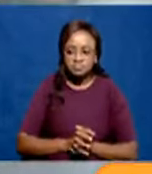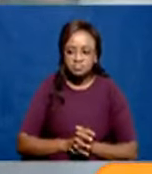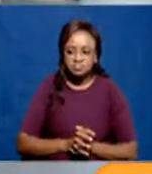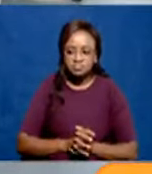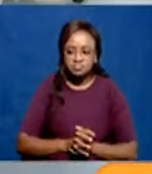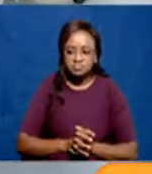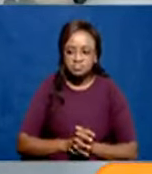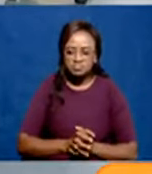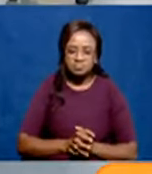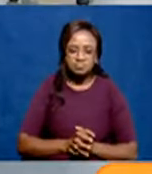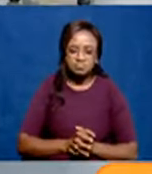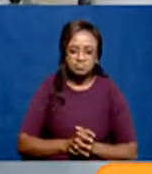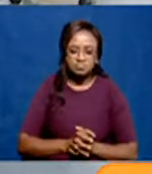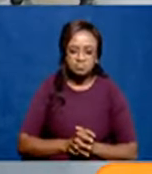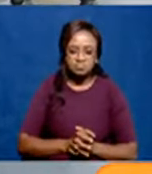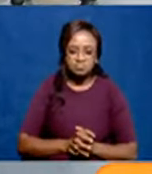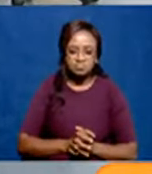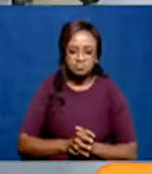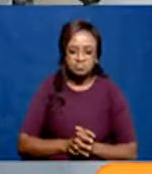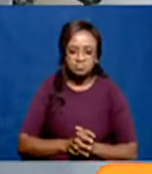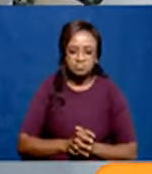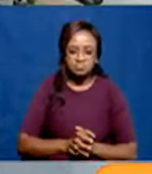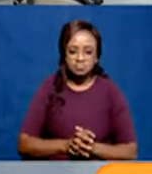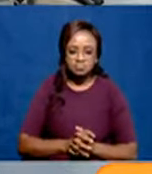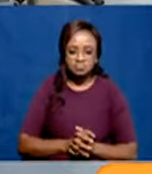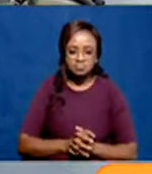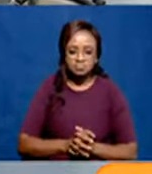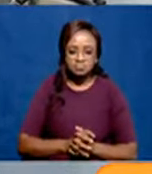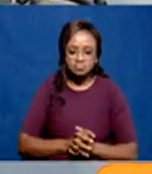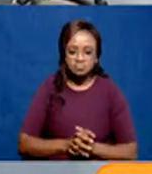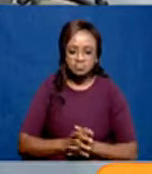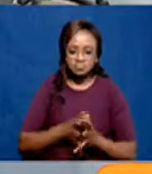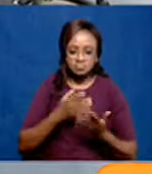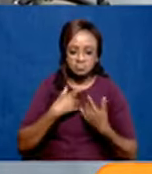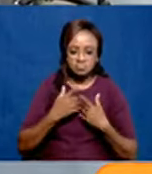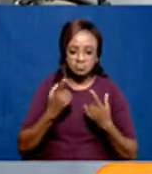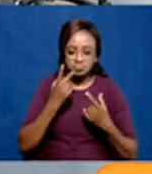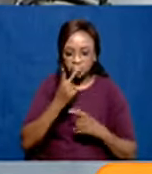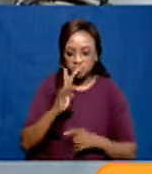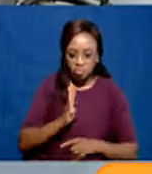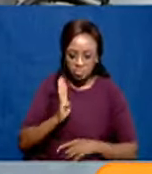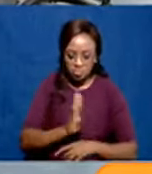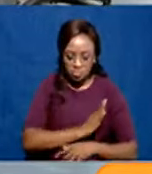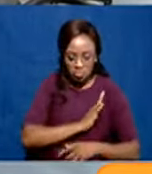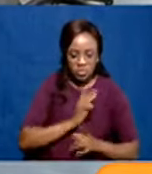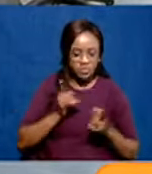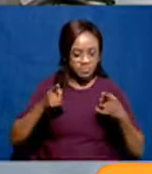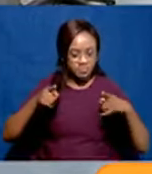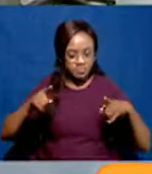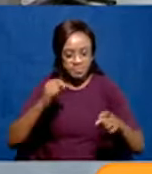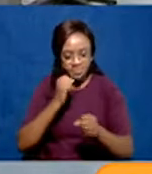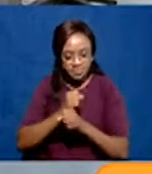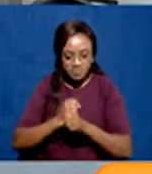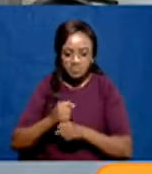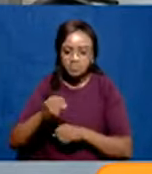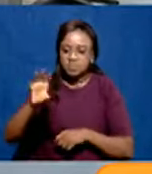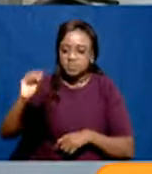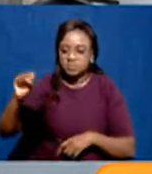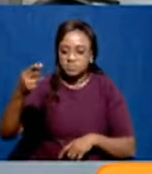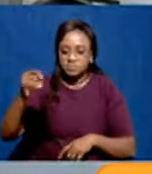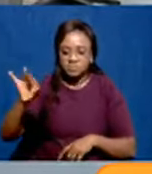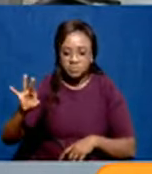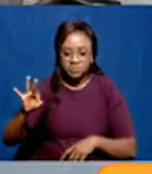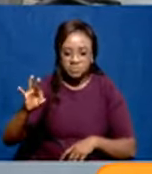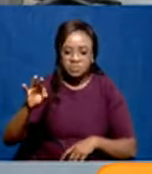well thought out. Yeah. We have got two boards that are running simultaneously. Mm. The NHIF board is still in operation and goes on until the